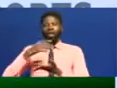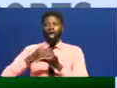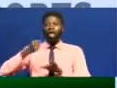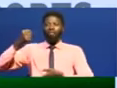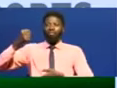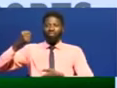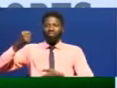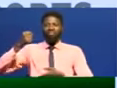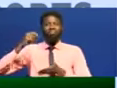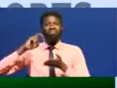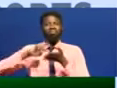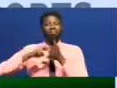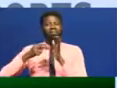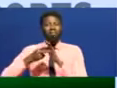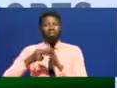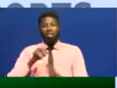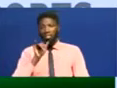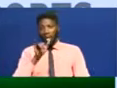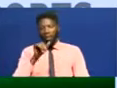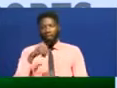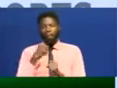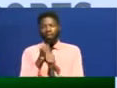football. Number two,